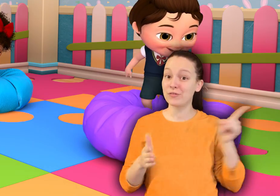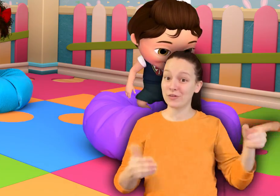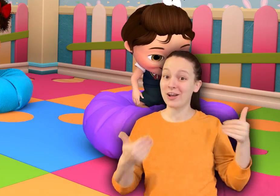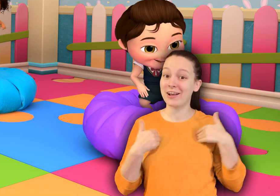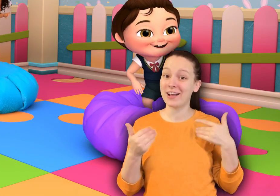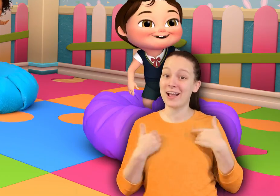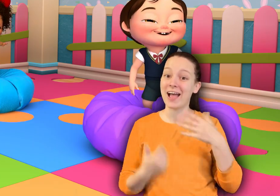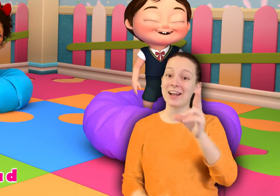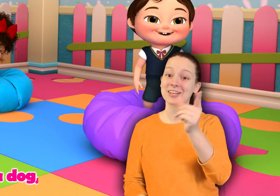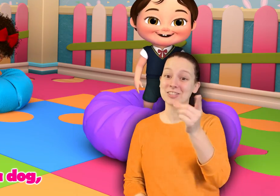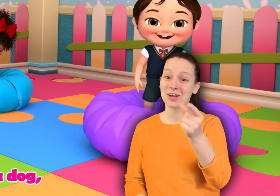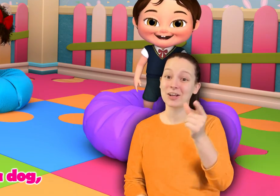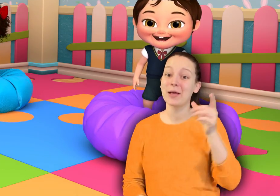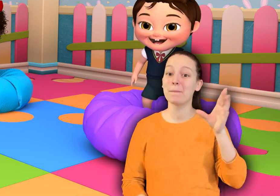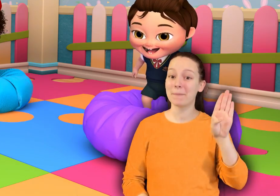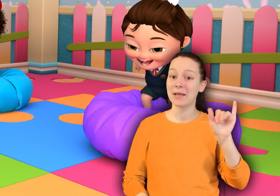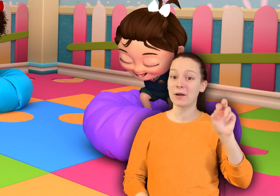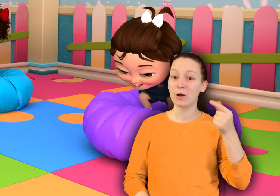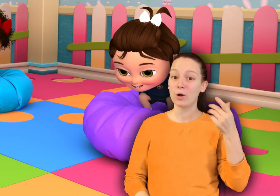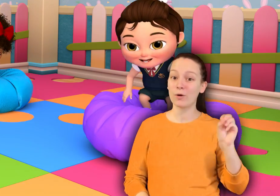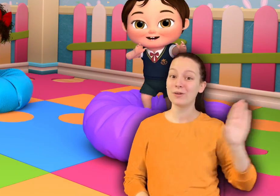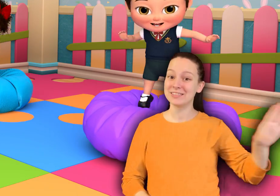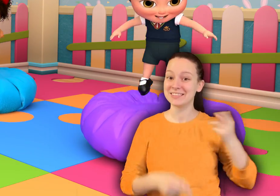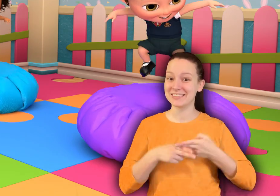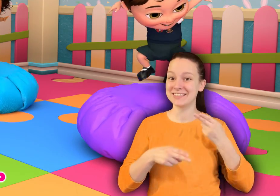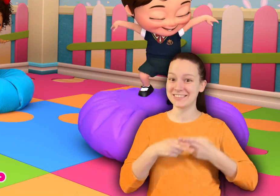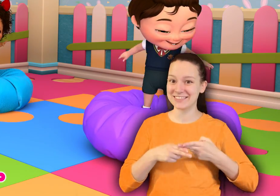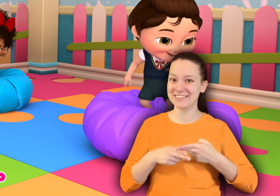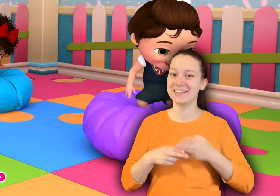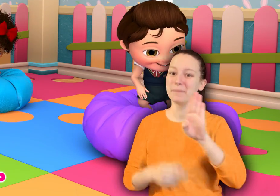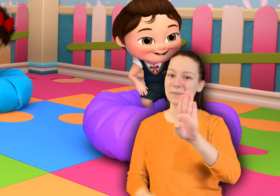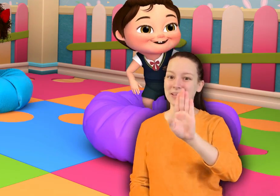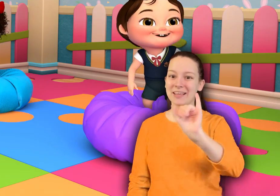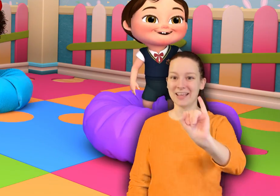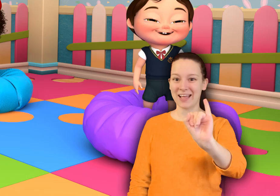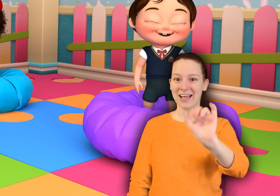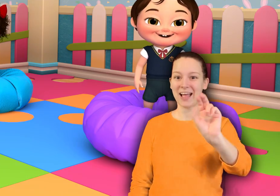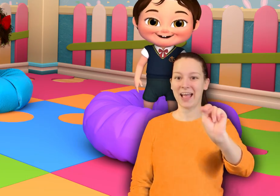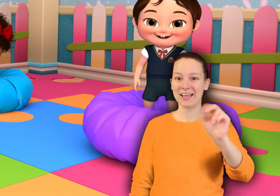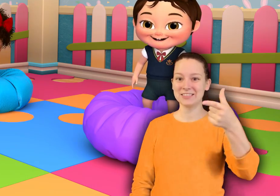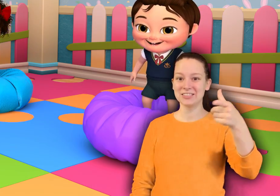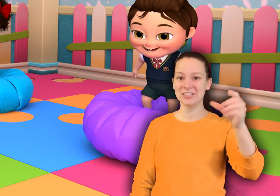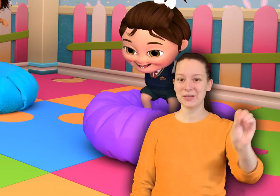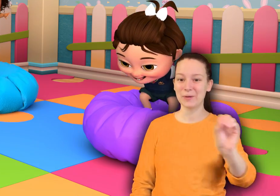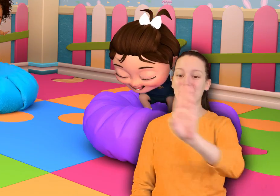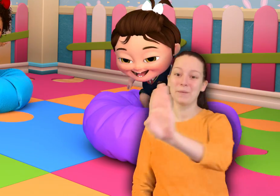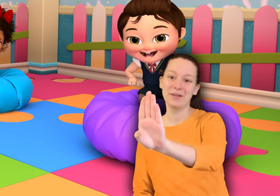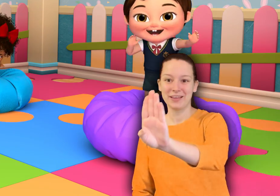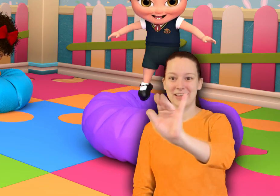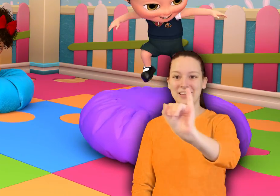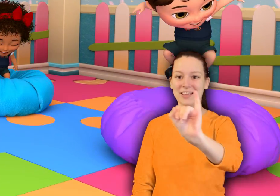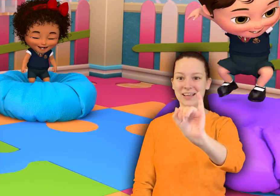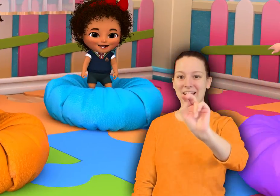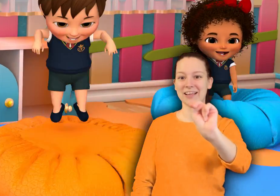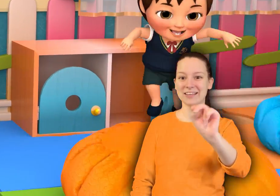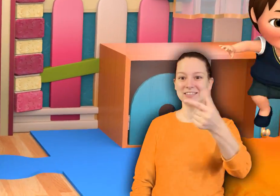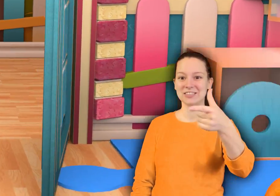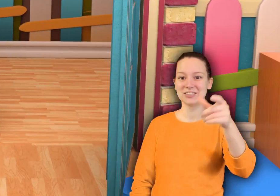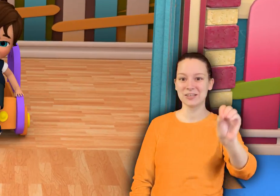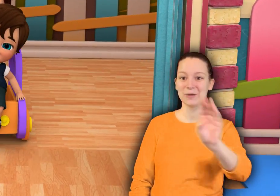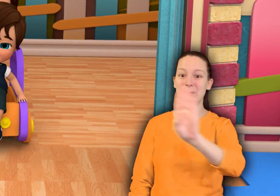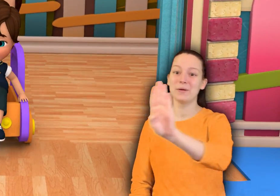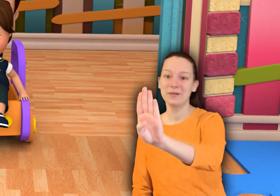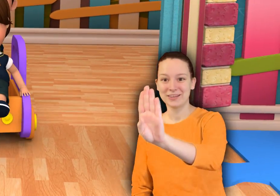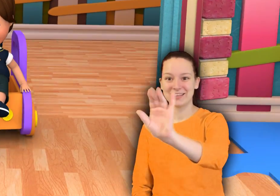there was a farmer had a dog and Bingo was his name o b i n g o b i